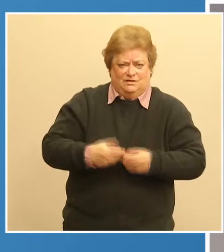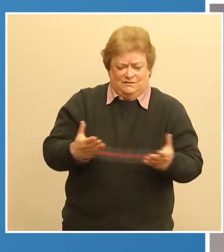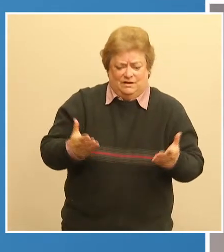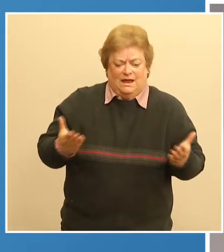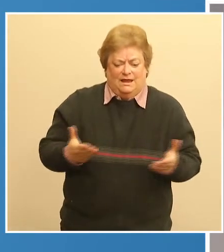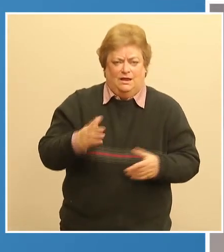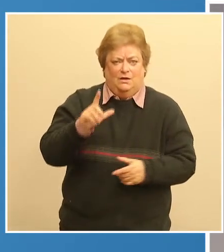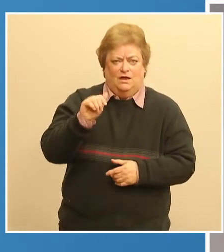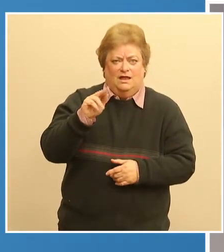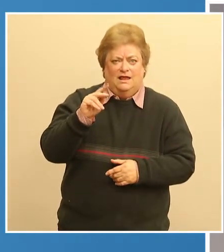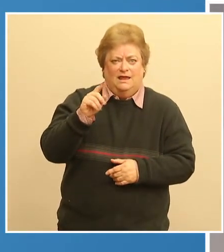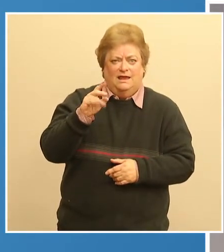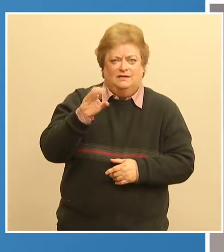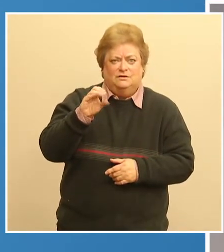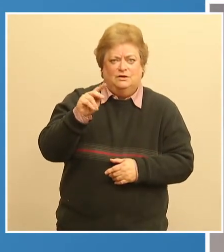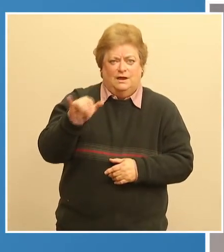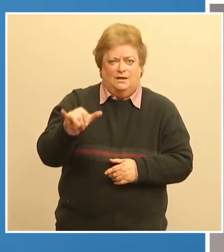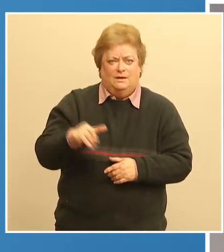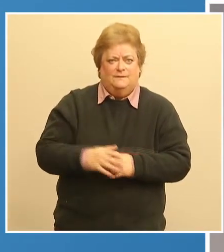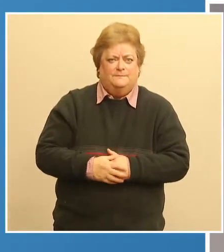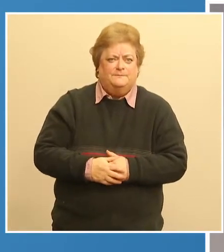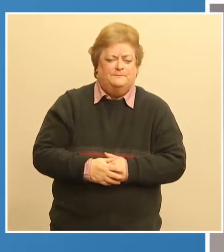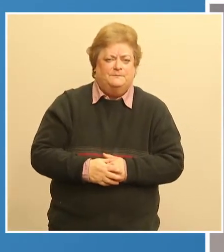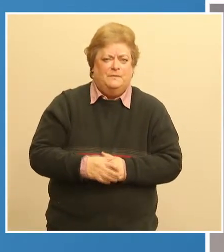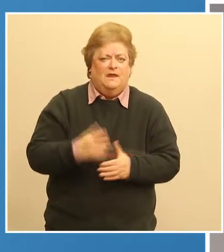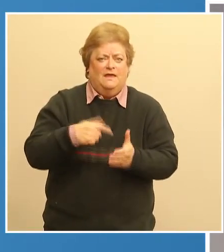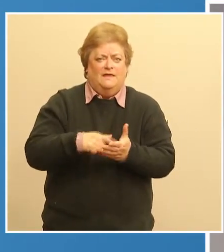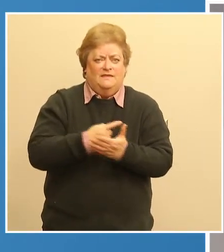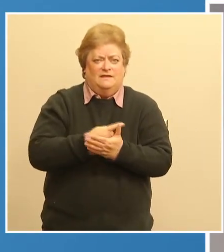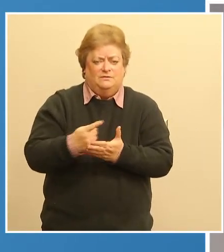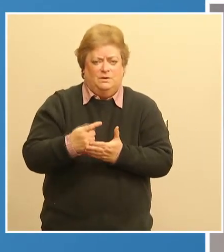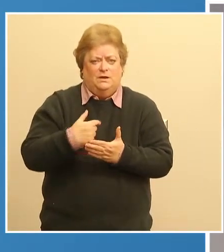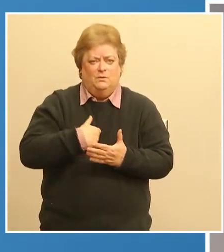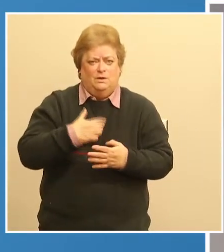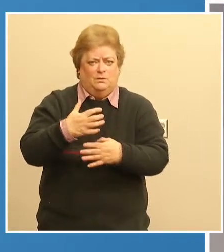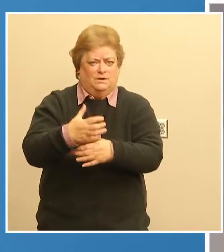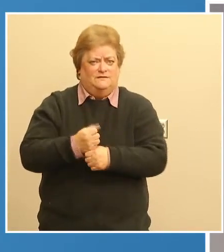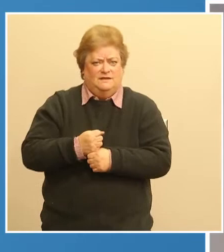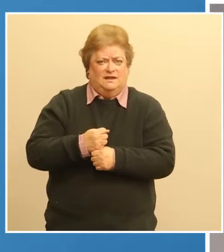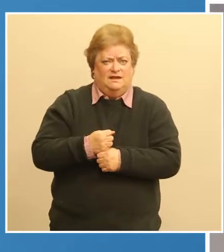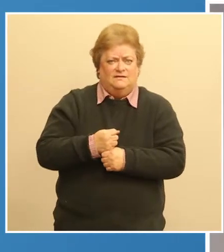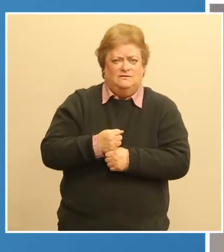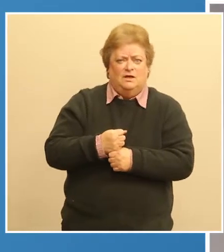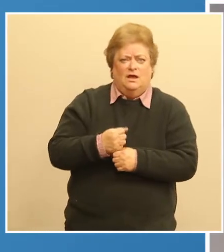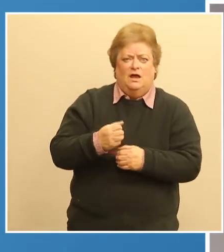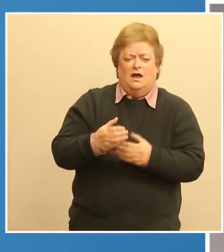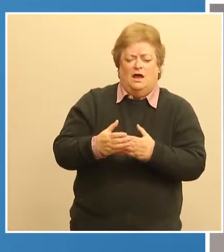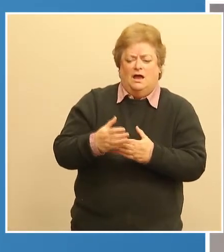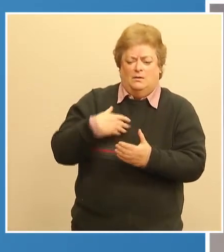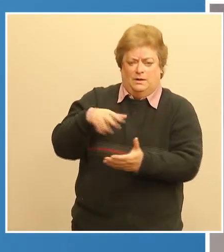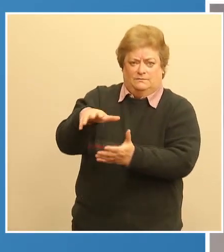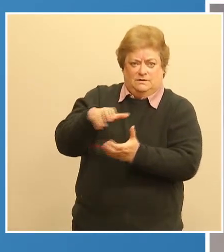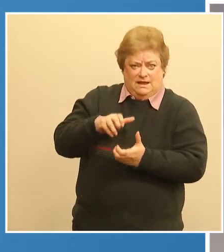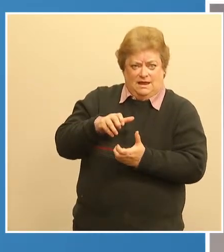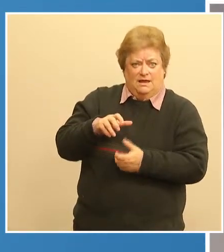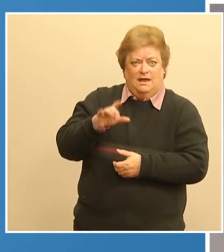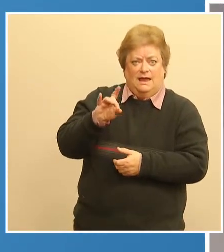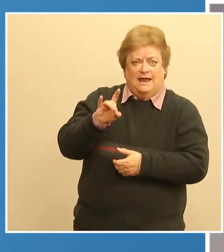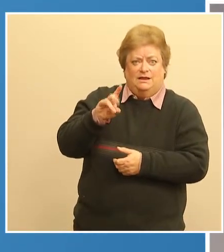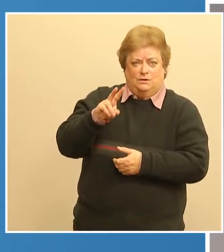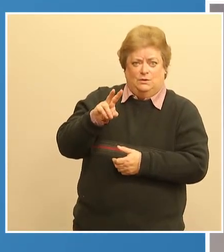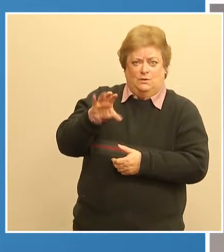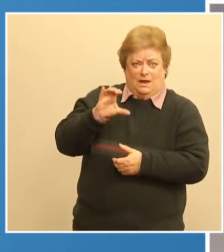in Lancaster County so far. This week we received almost 8,200 first doses